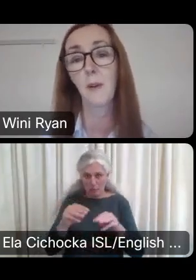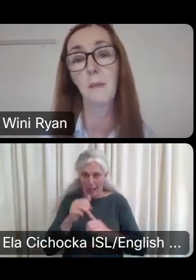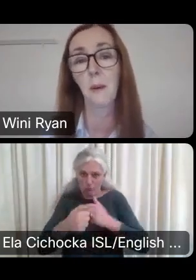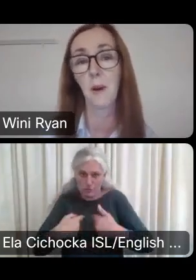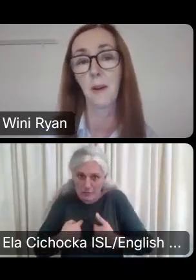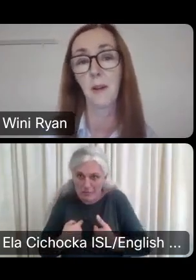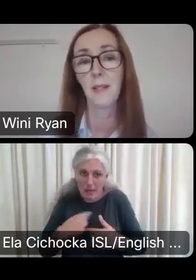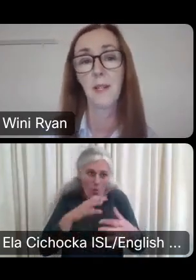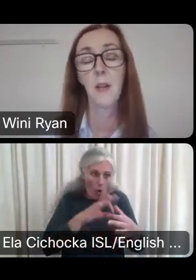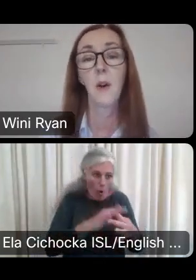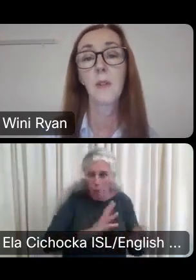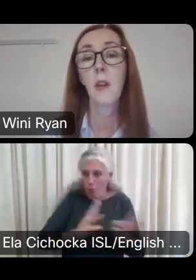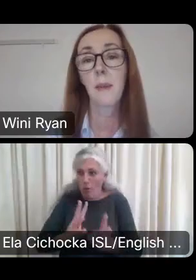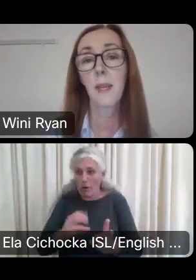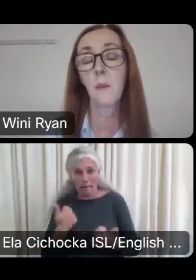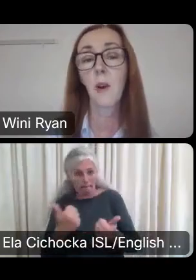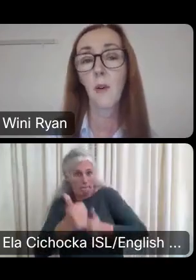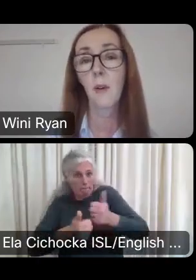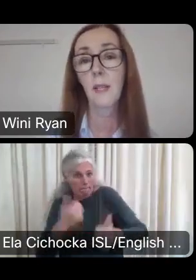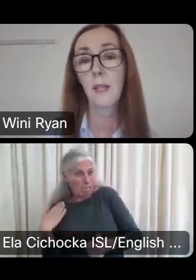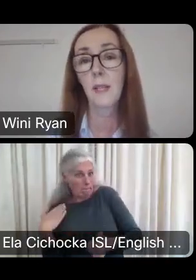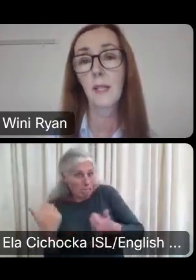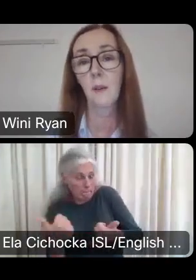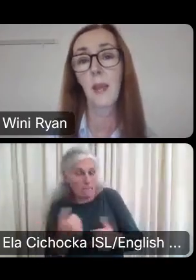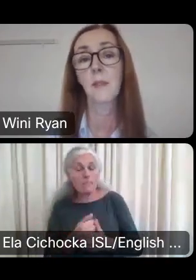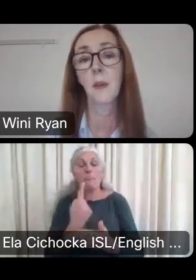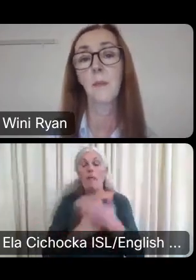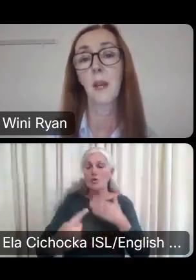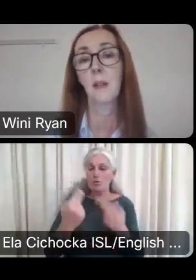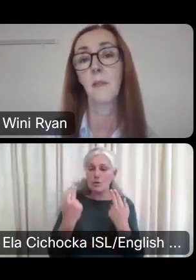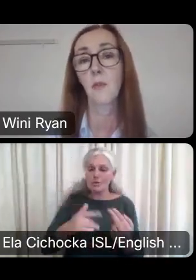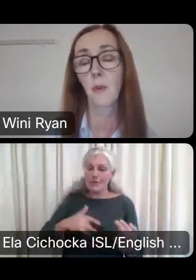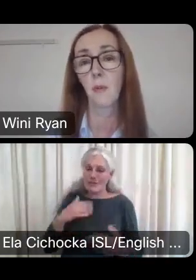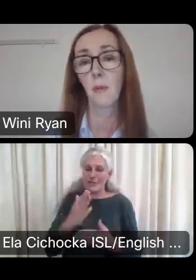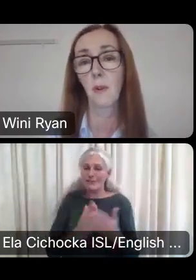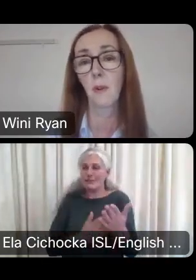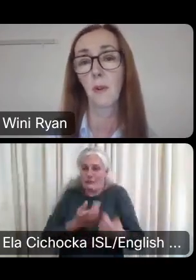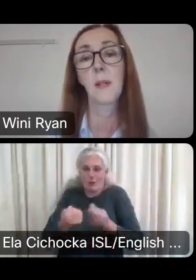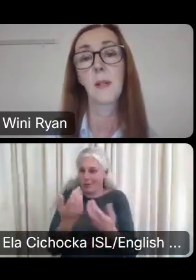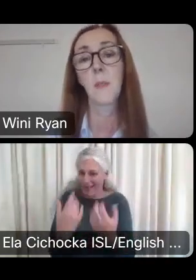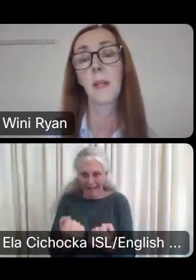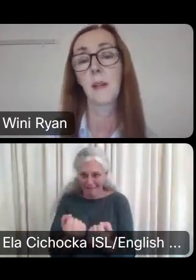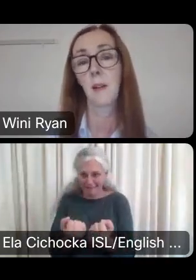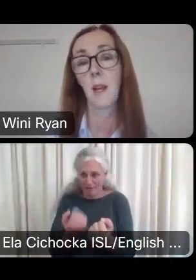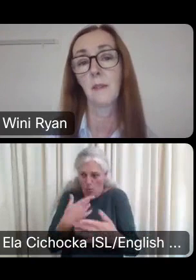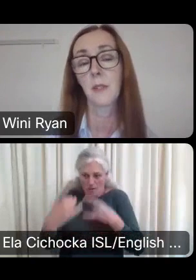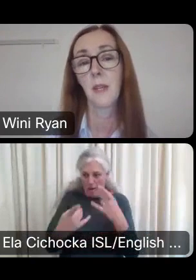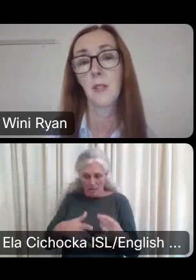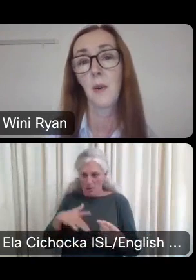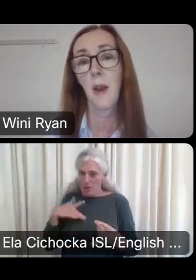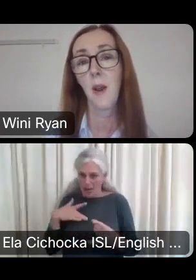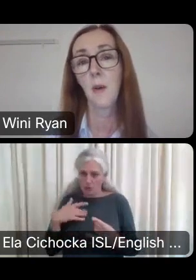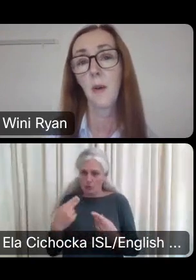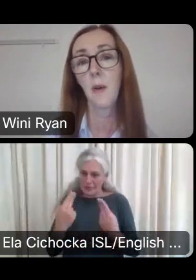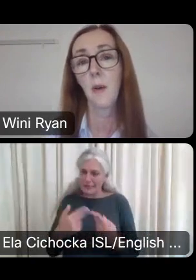home or in my work? Autonomy, we all need to feel we have some kind of control over what's happening in our lives.